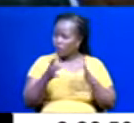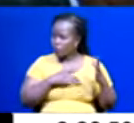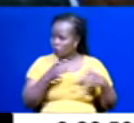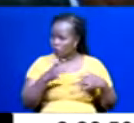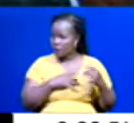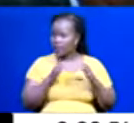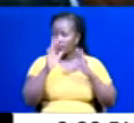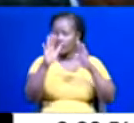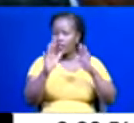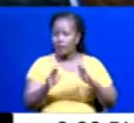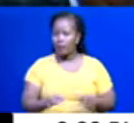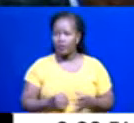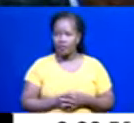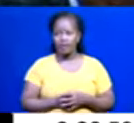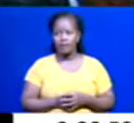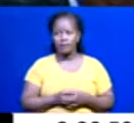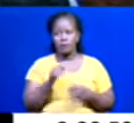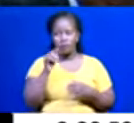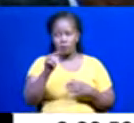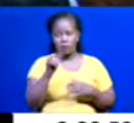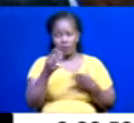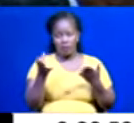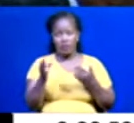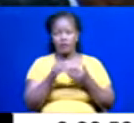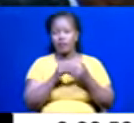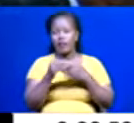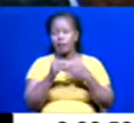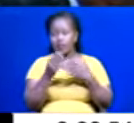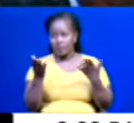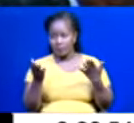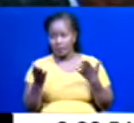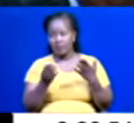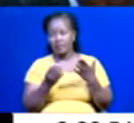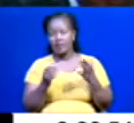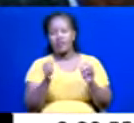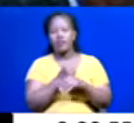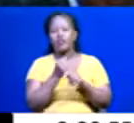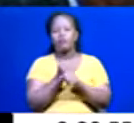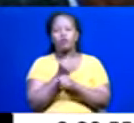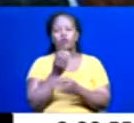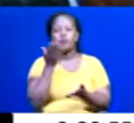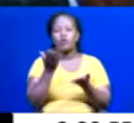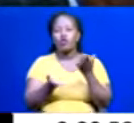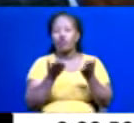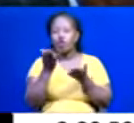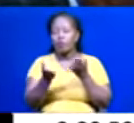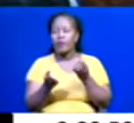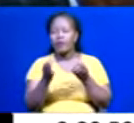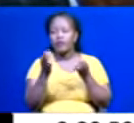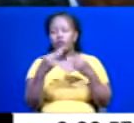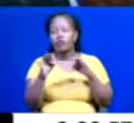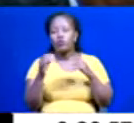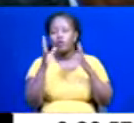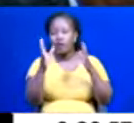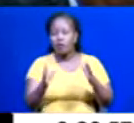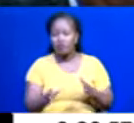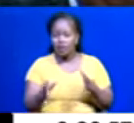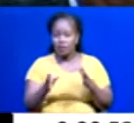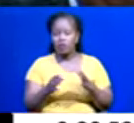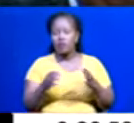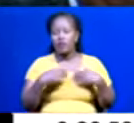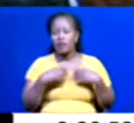necessary. The flexibility of employing accountants cannot be compared to officers in the high